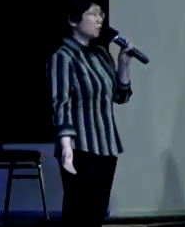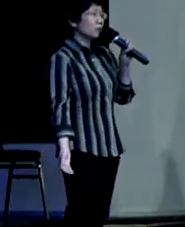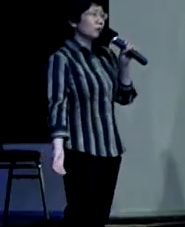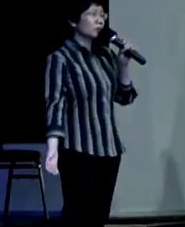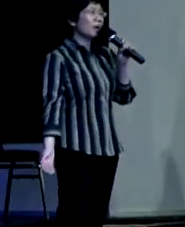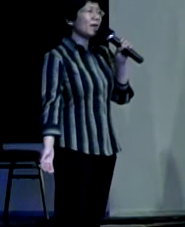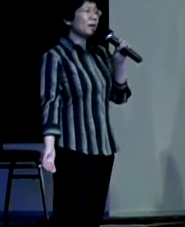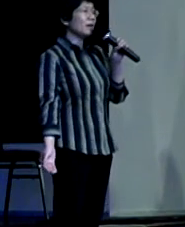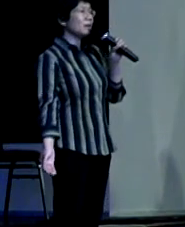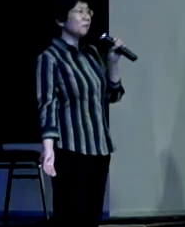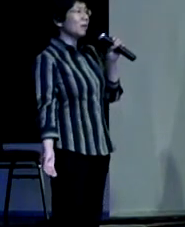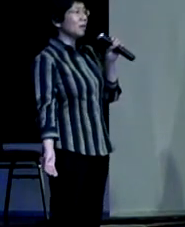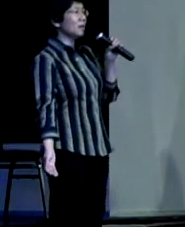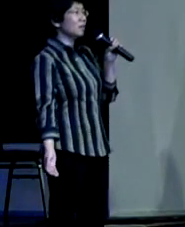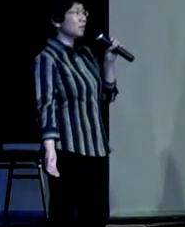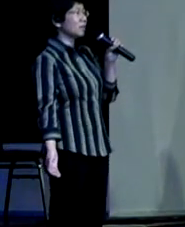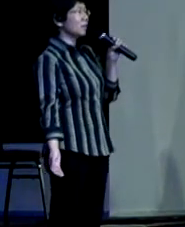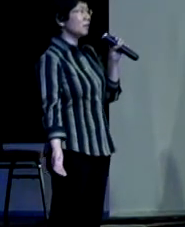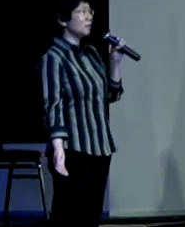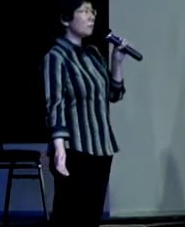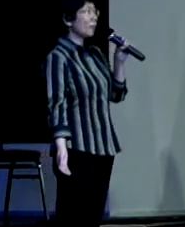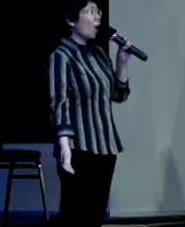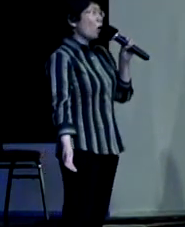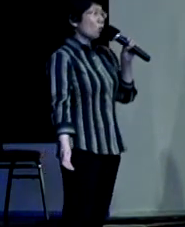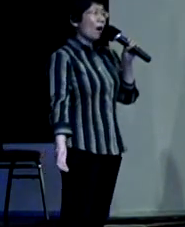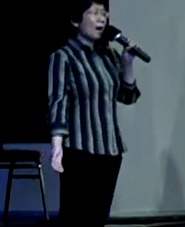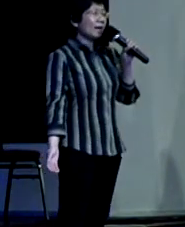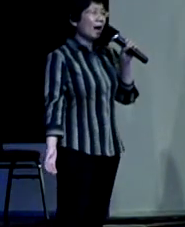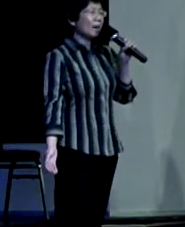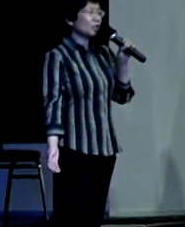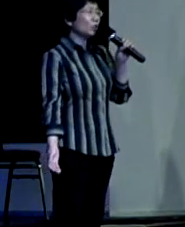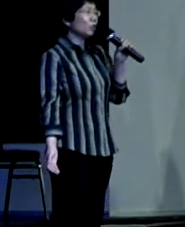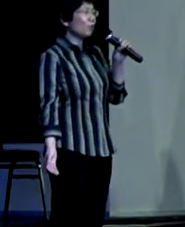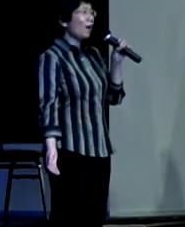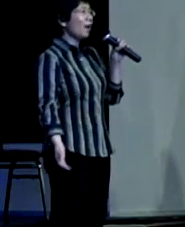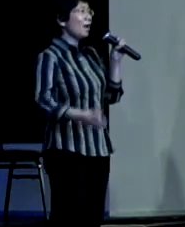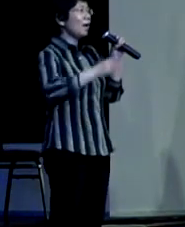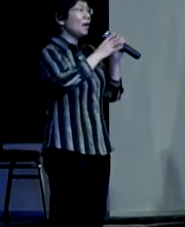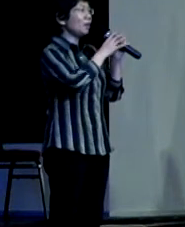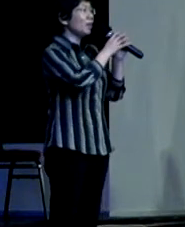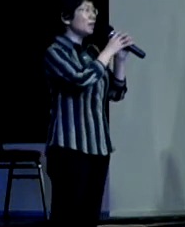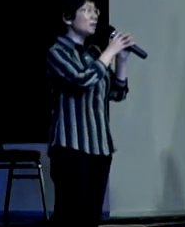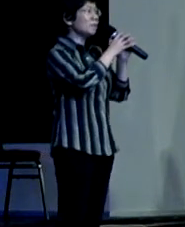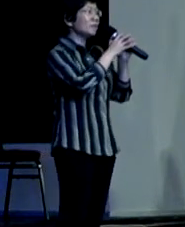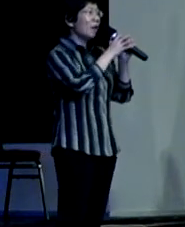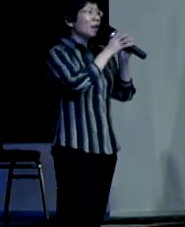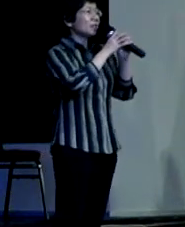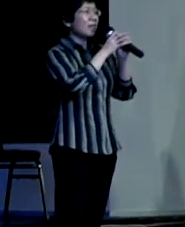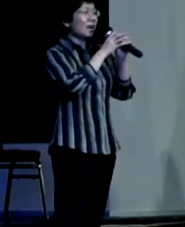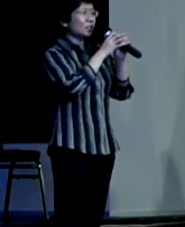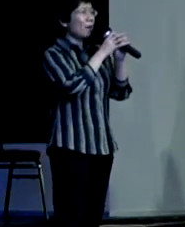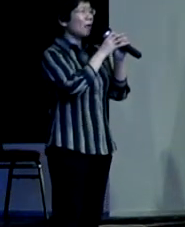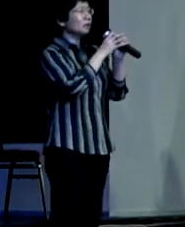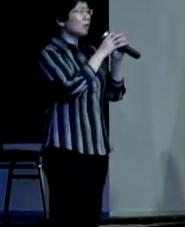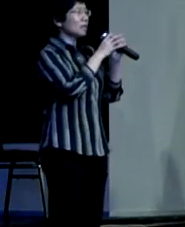imagine so great a mercy? What heart could fathom